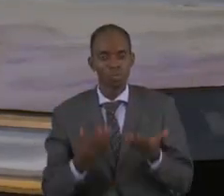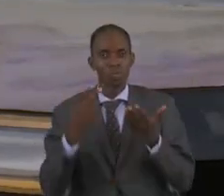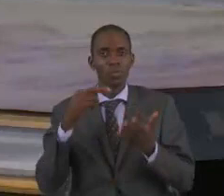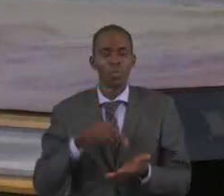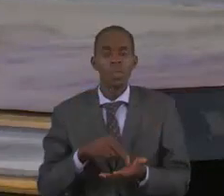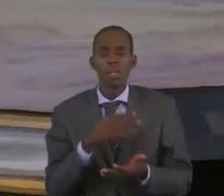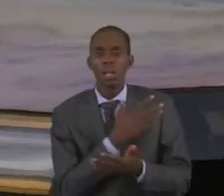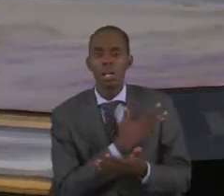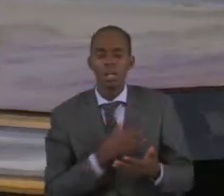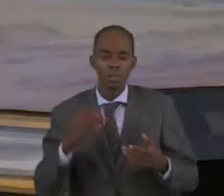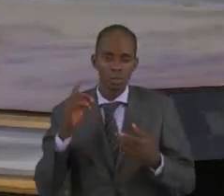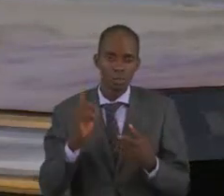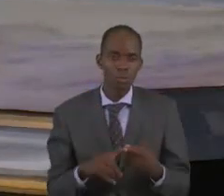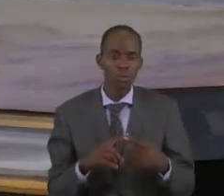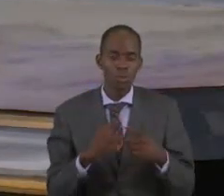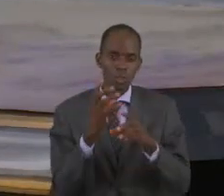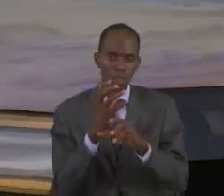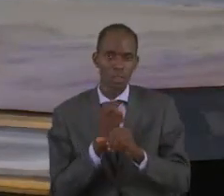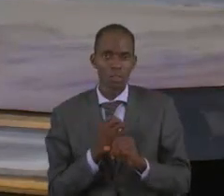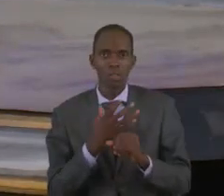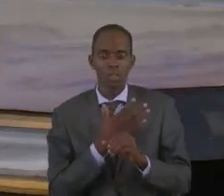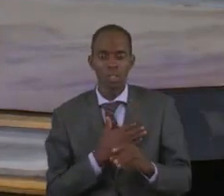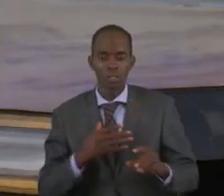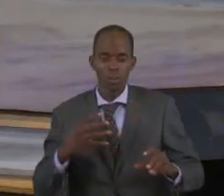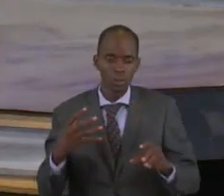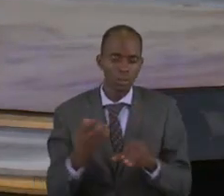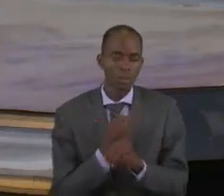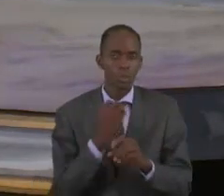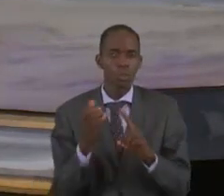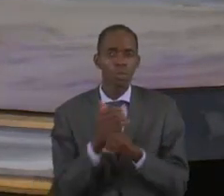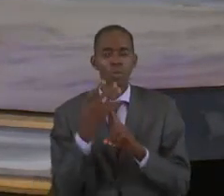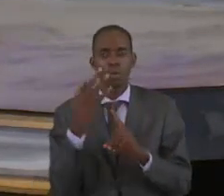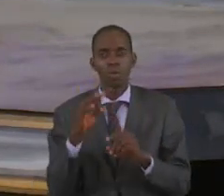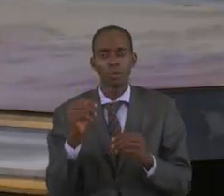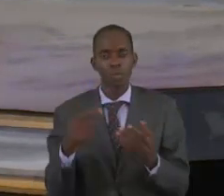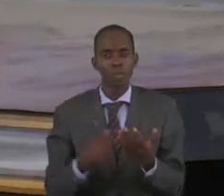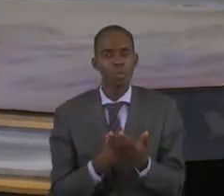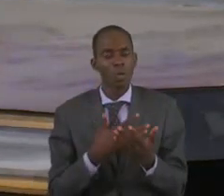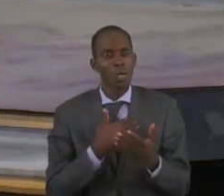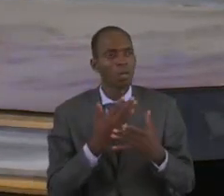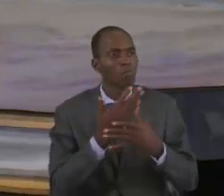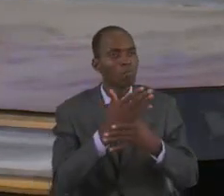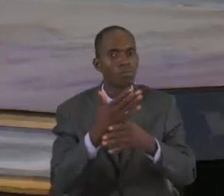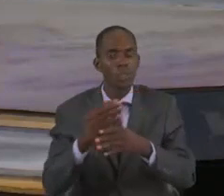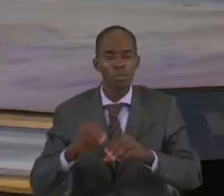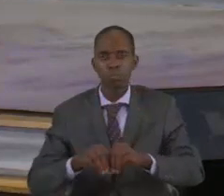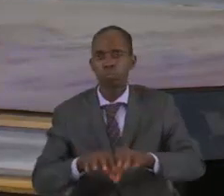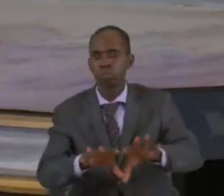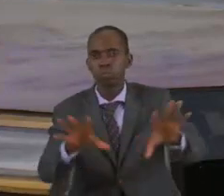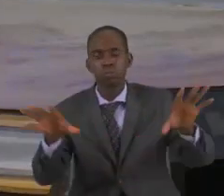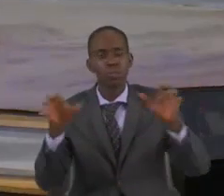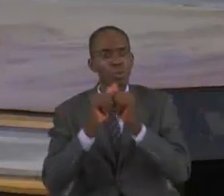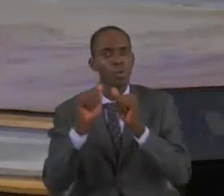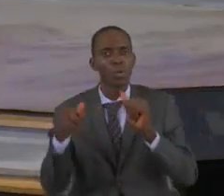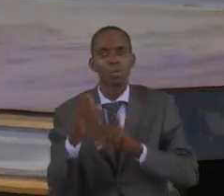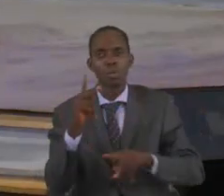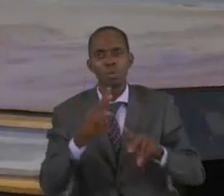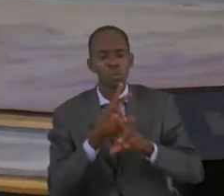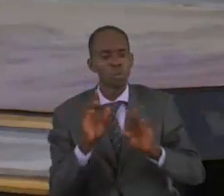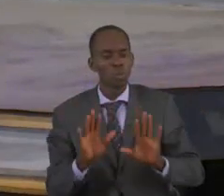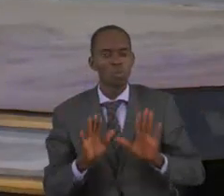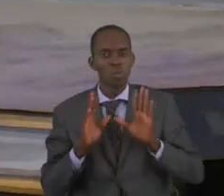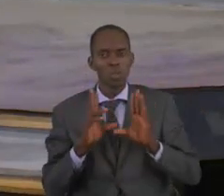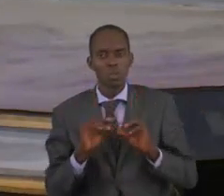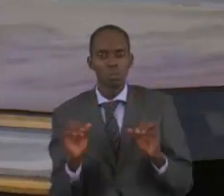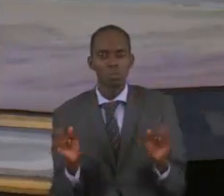receive and to take hold of the gospel, and then to go and share it with other people. No fear, no